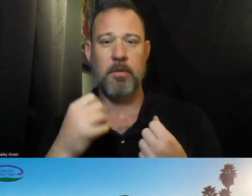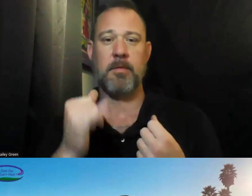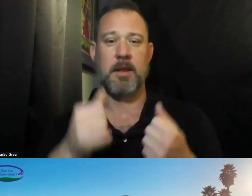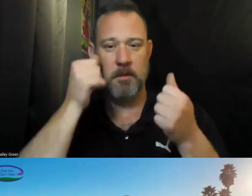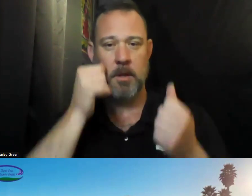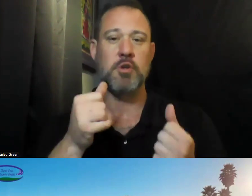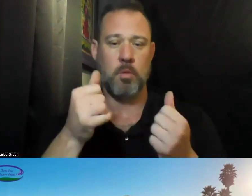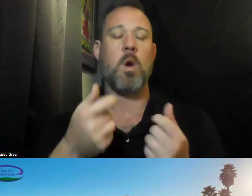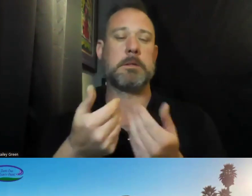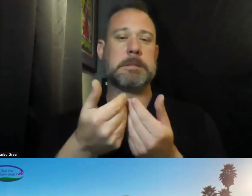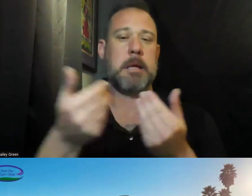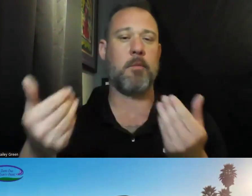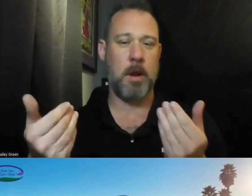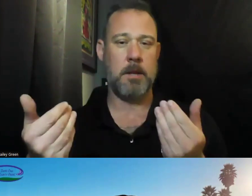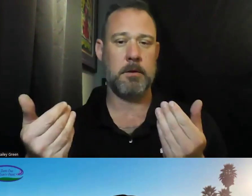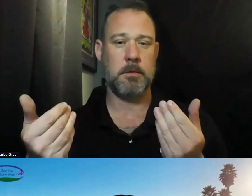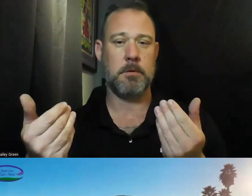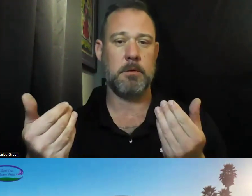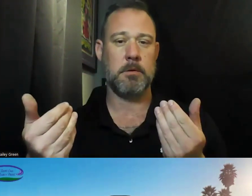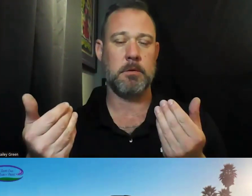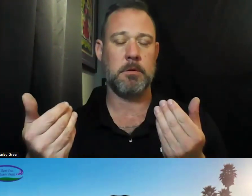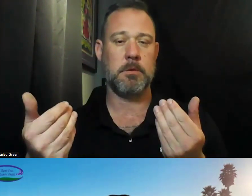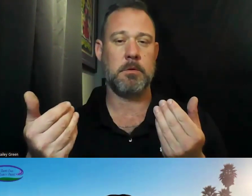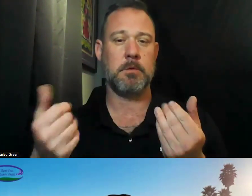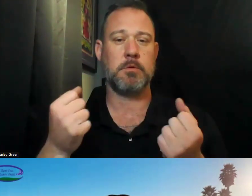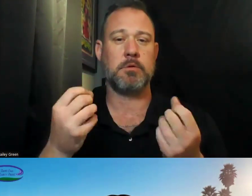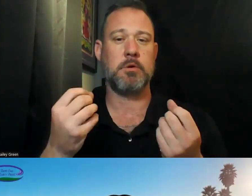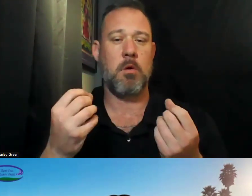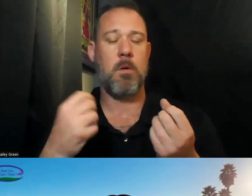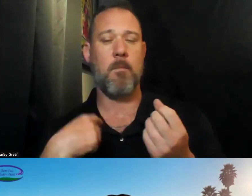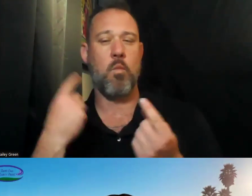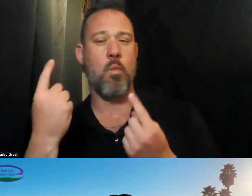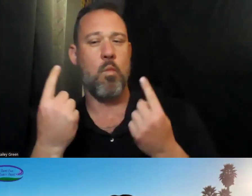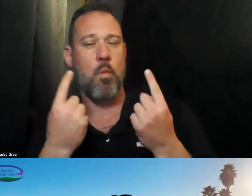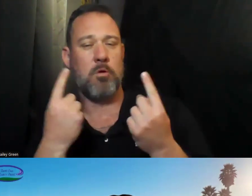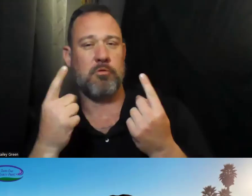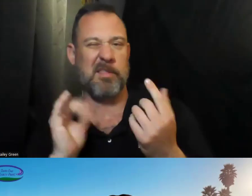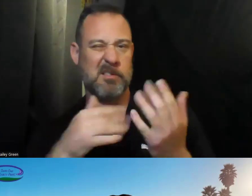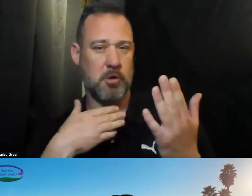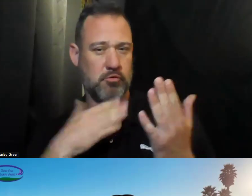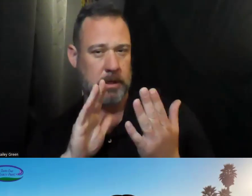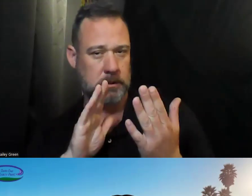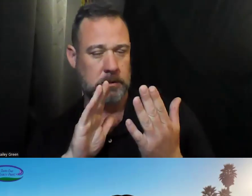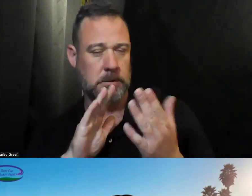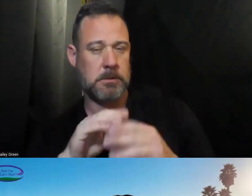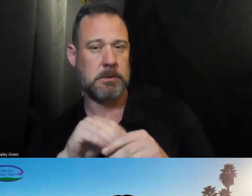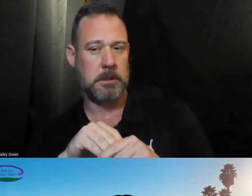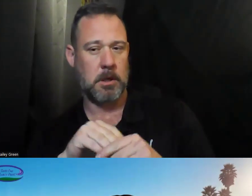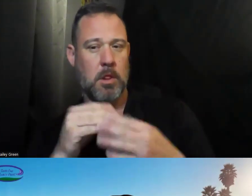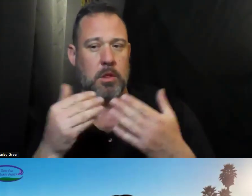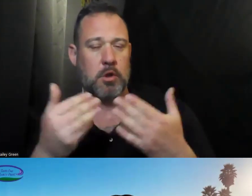out. And so I'm just wondering, is this addressed in this